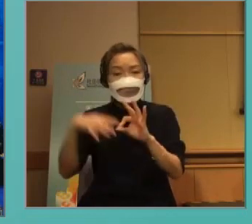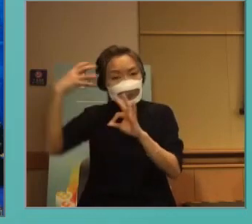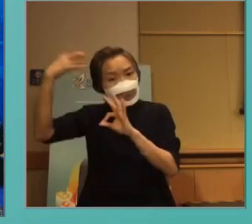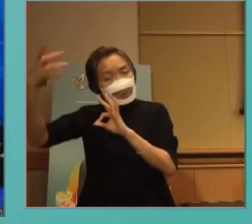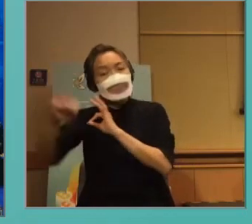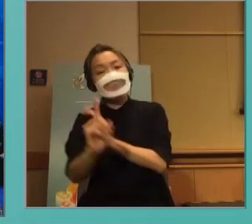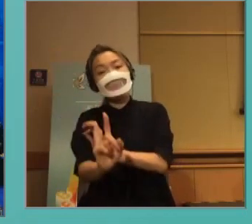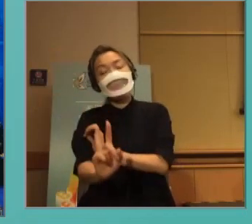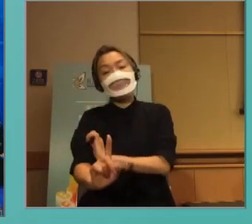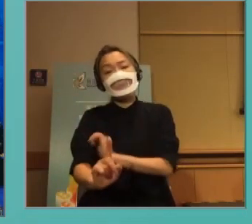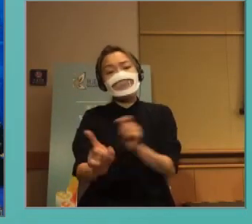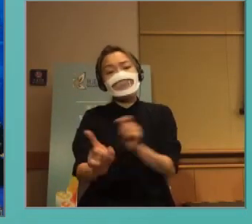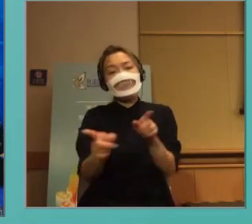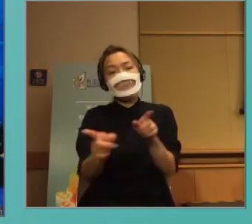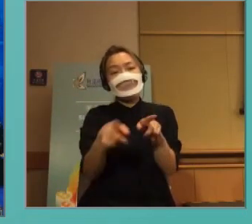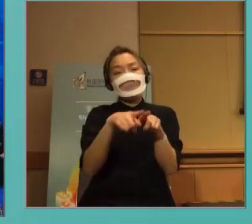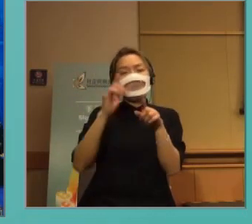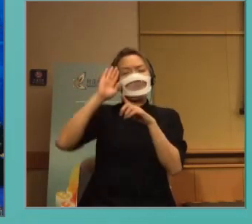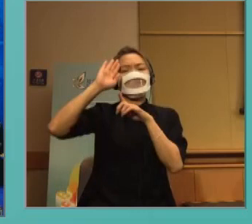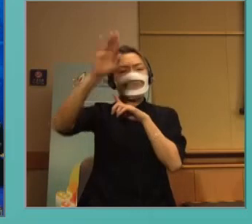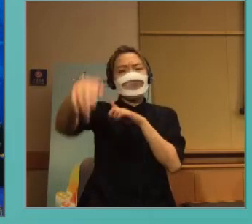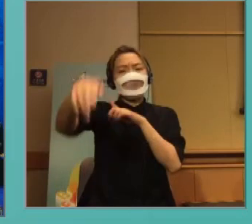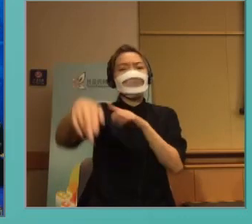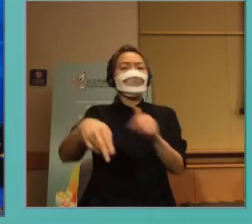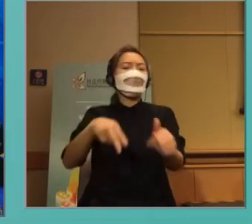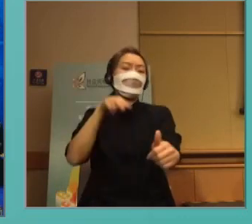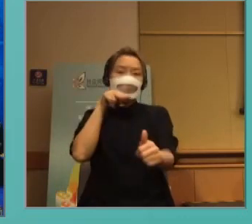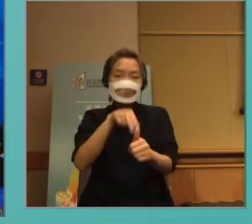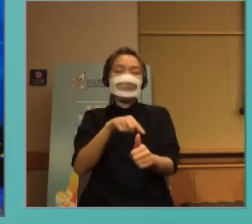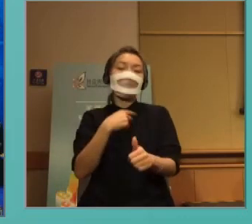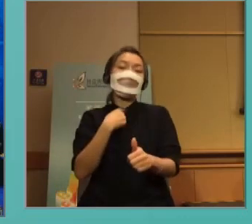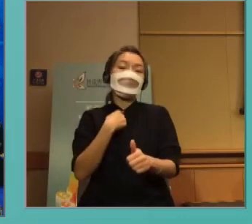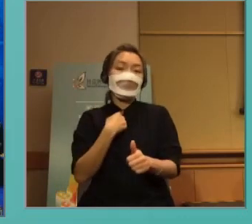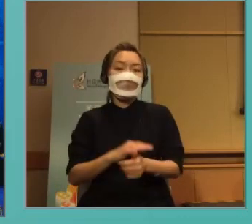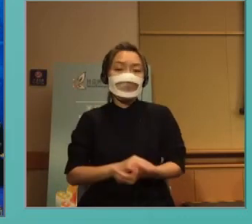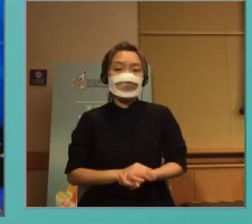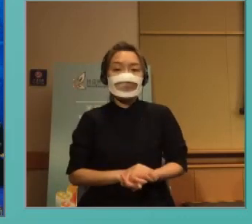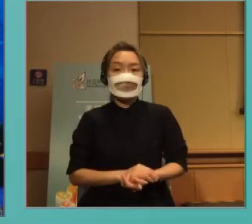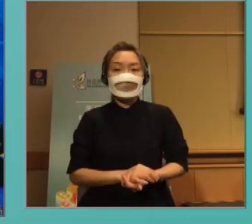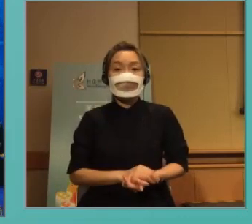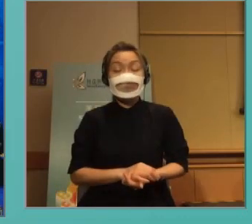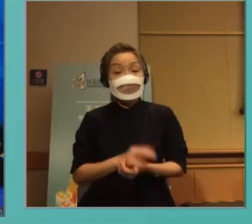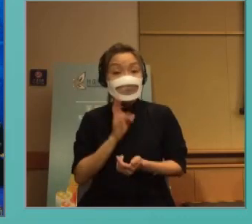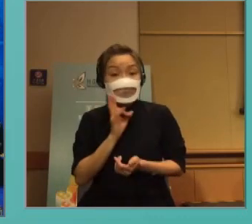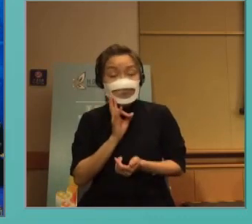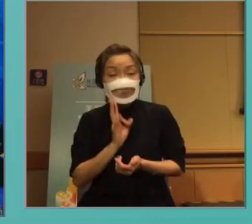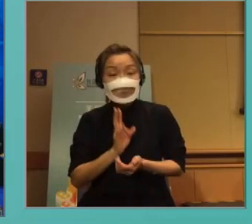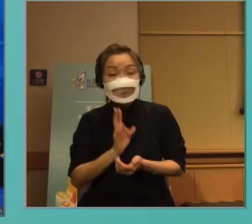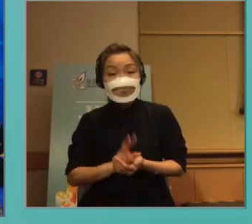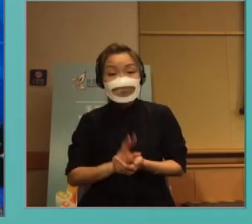me, from the perspective of actually creating, having sort of true digital property rights. Because if we get to a point where